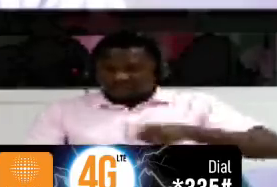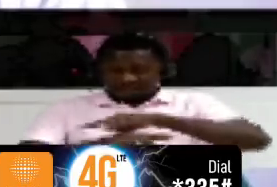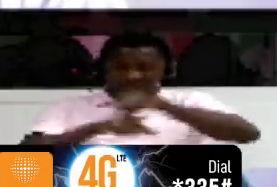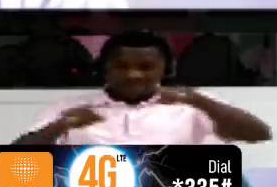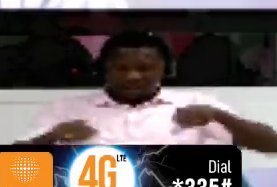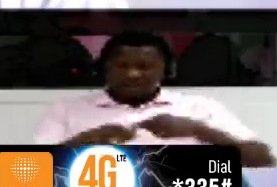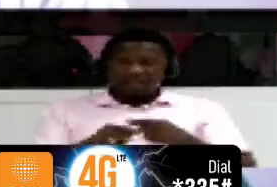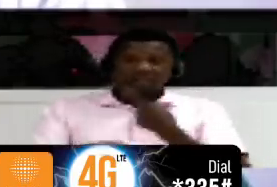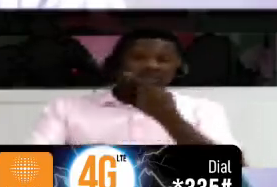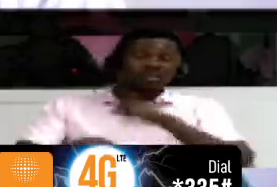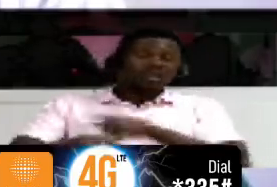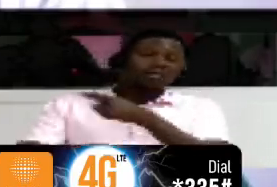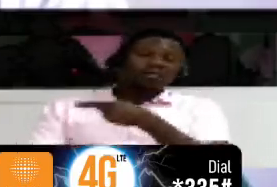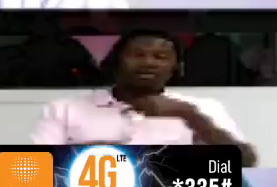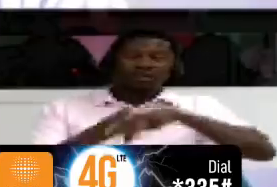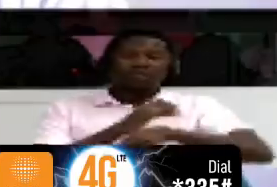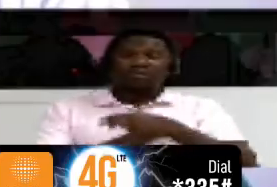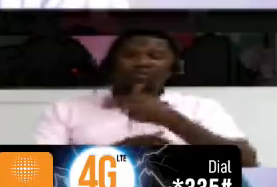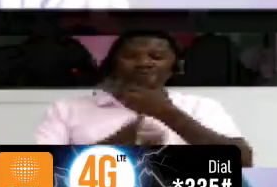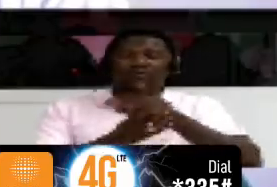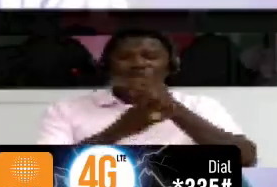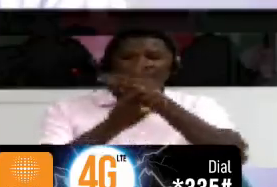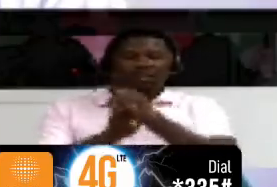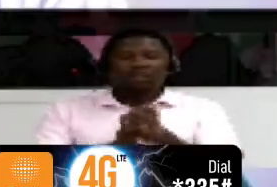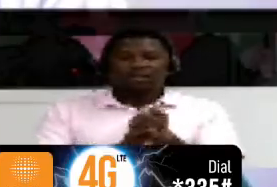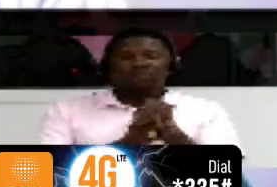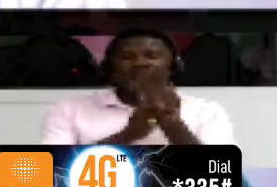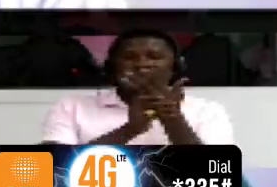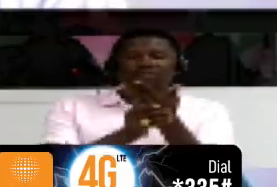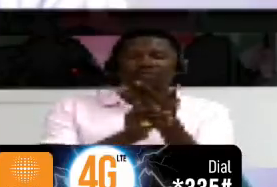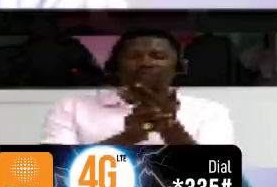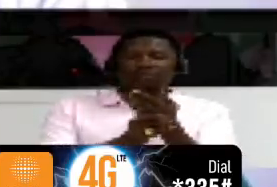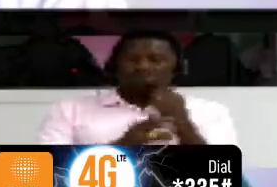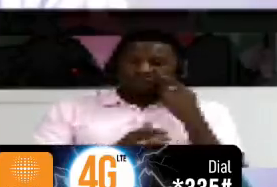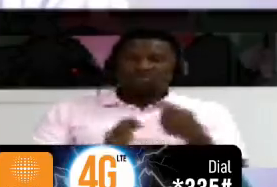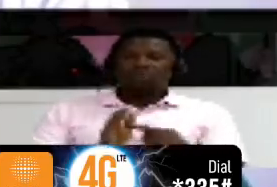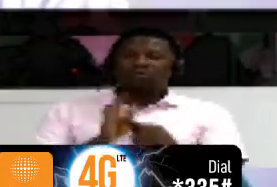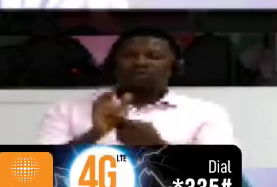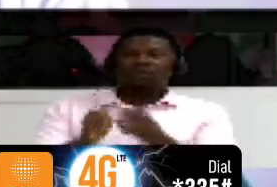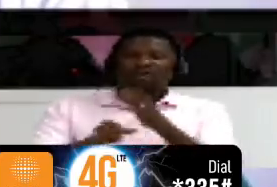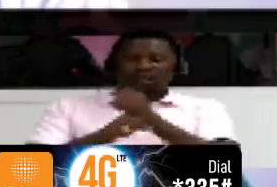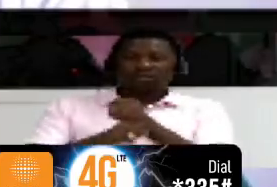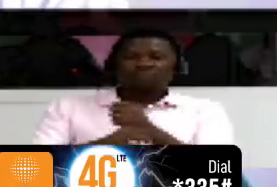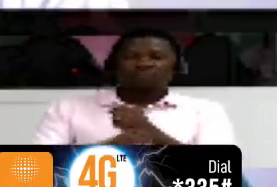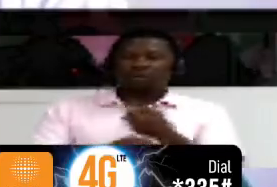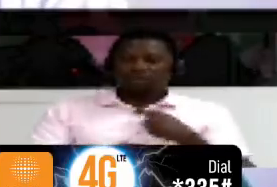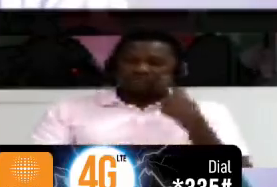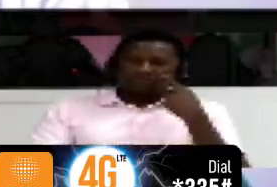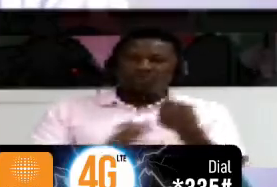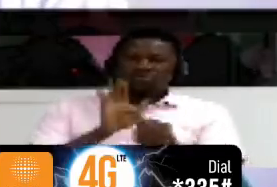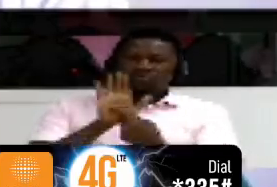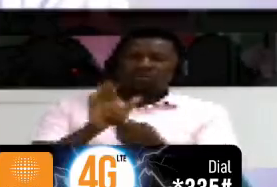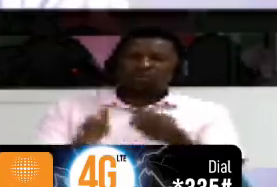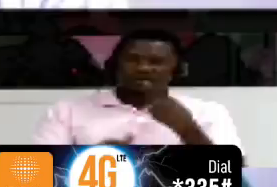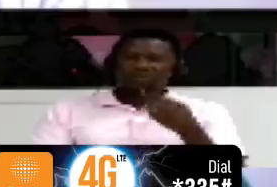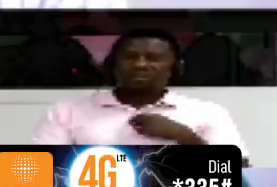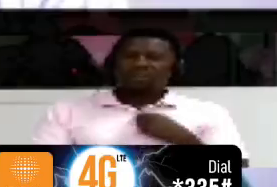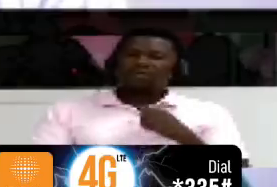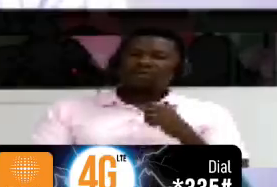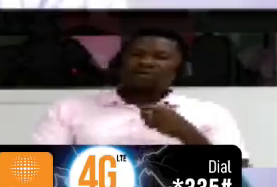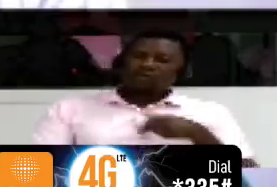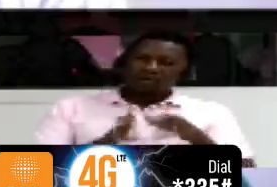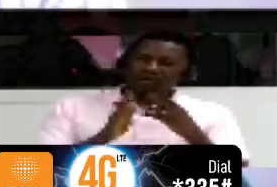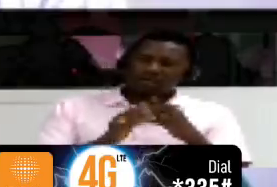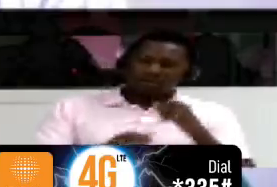in 1999 just to give a helping hand, because then we saw the need, the efforts the government is trying to put